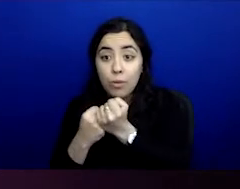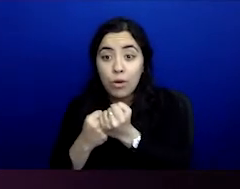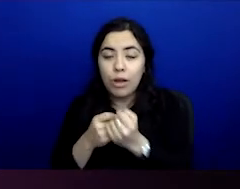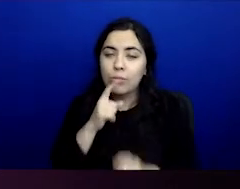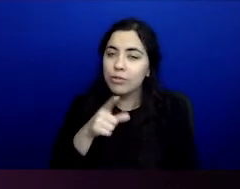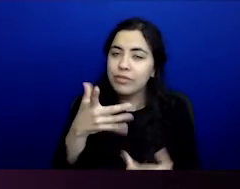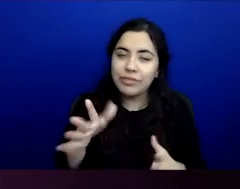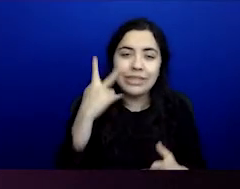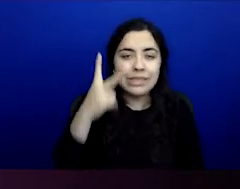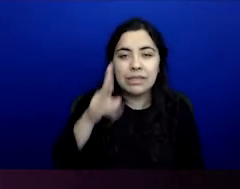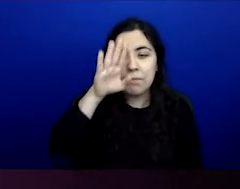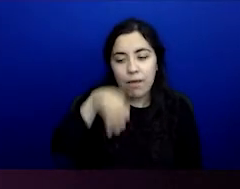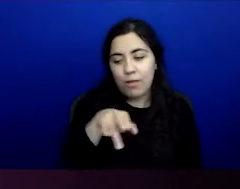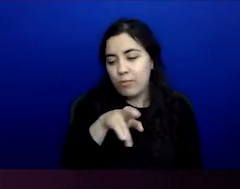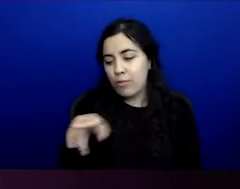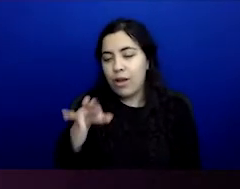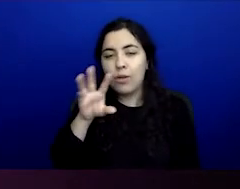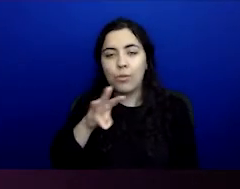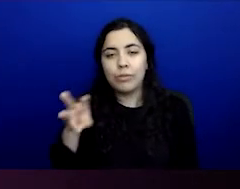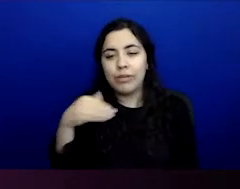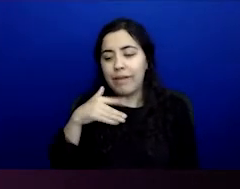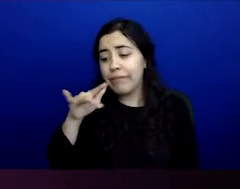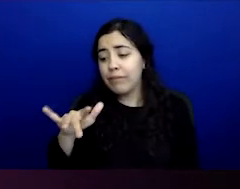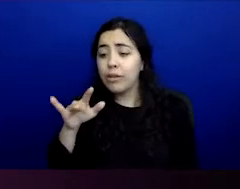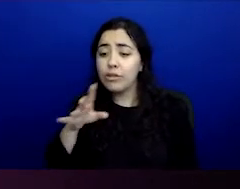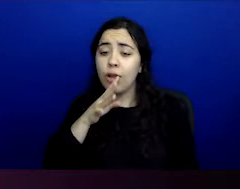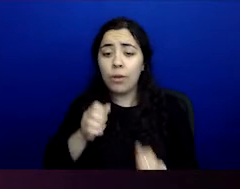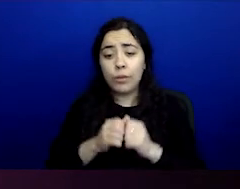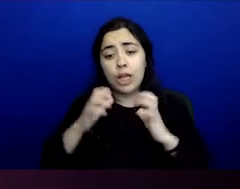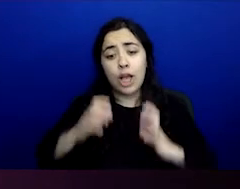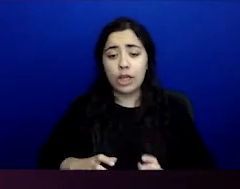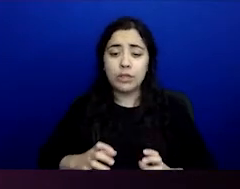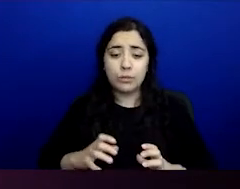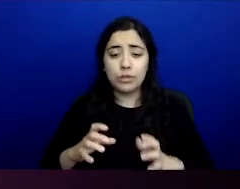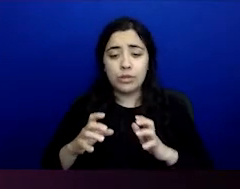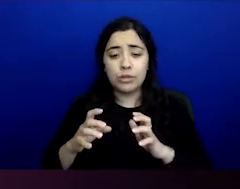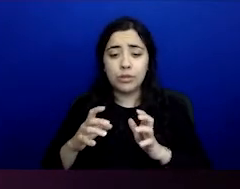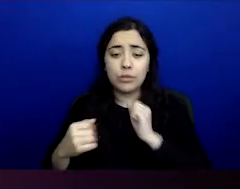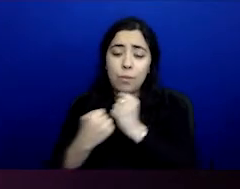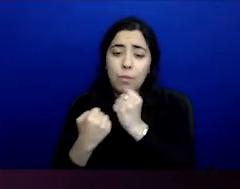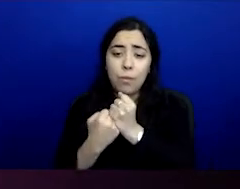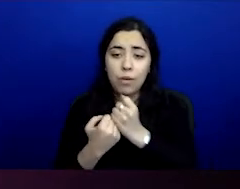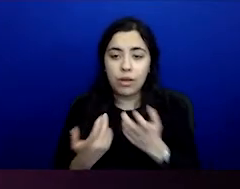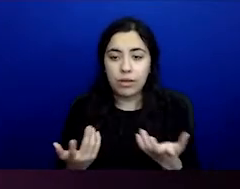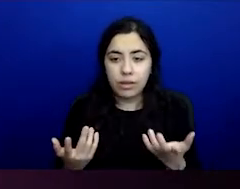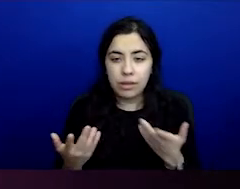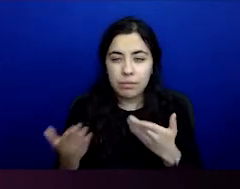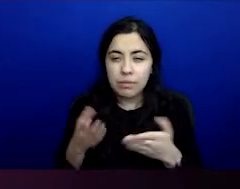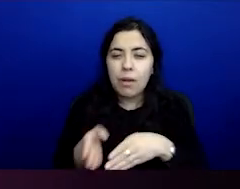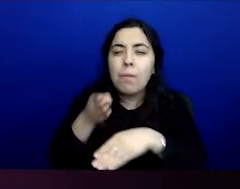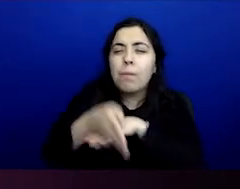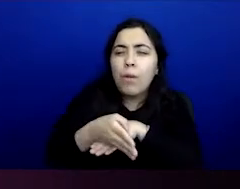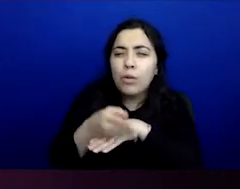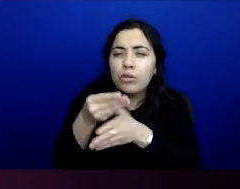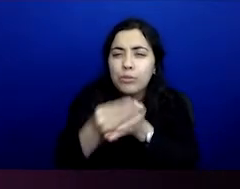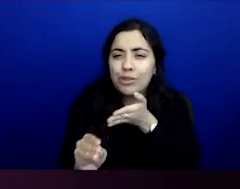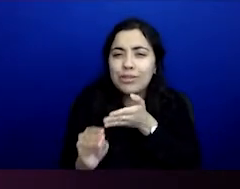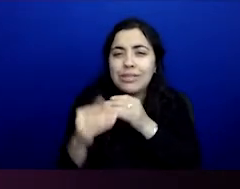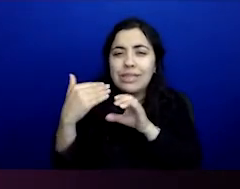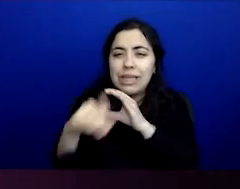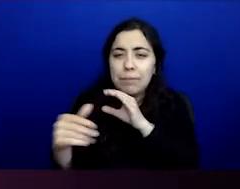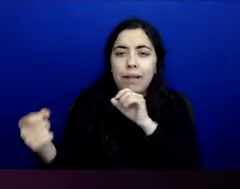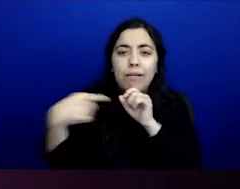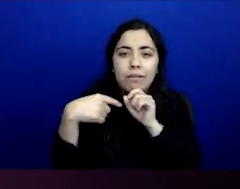in the bottom right of websites. And then, you know, maybe even more advanced is kind of post-purchase email flows or some kind